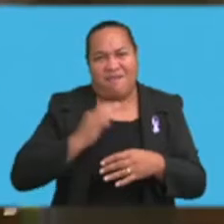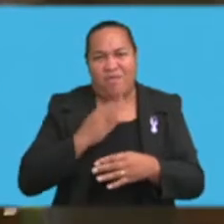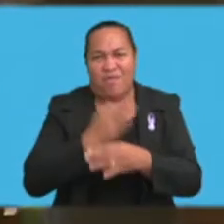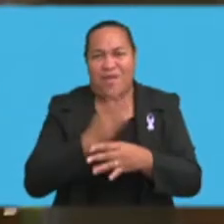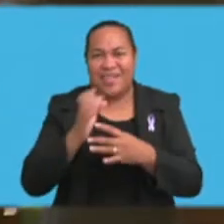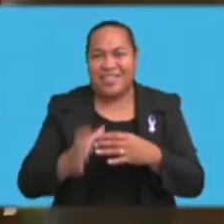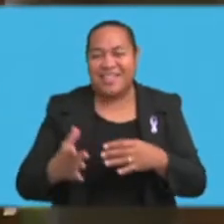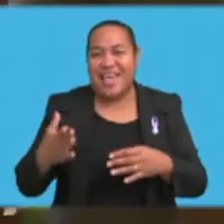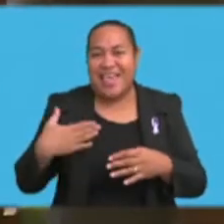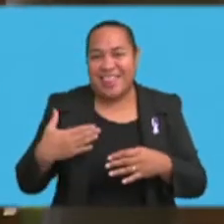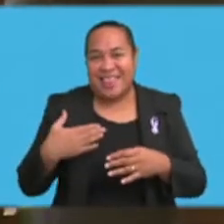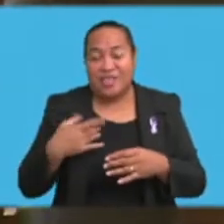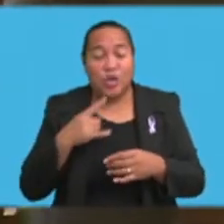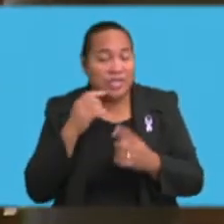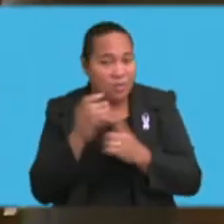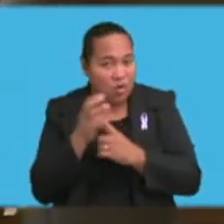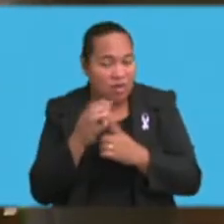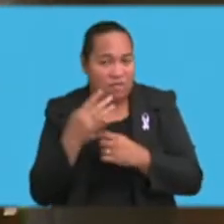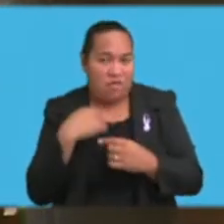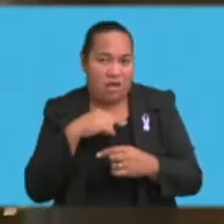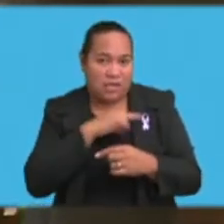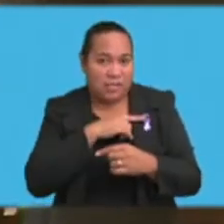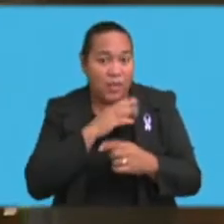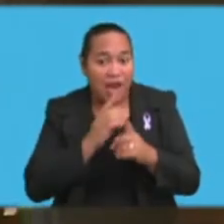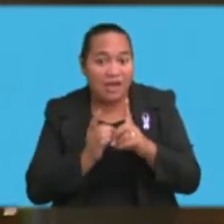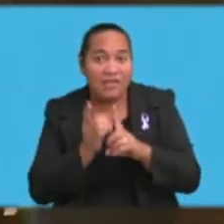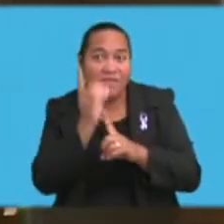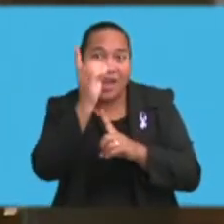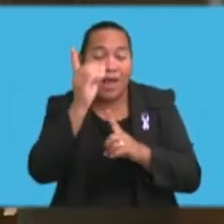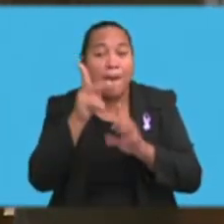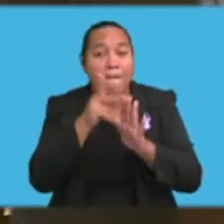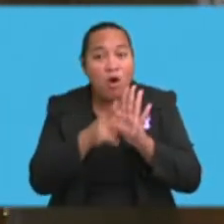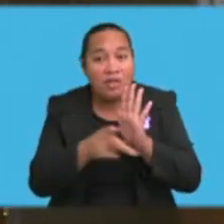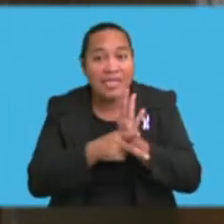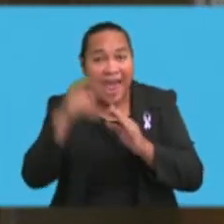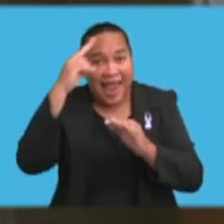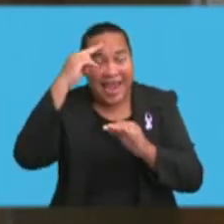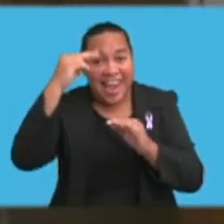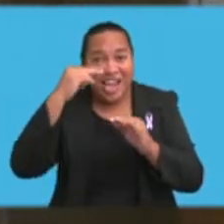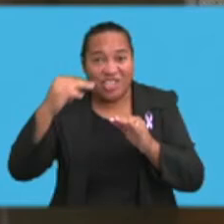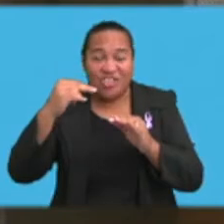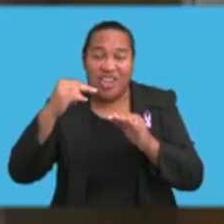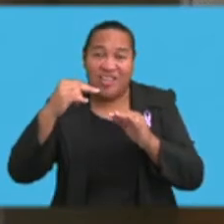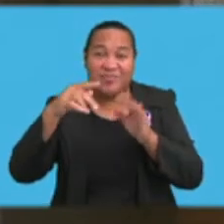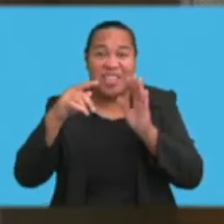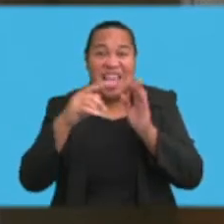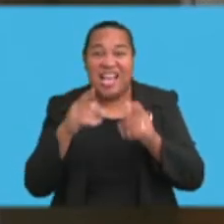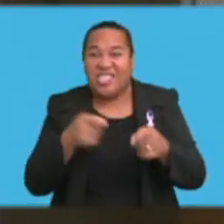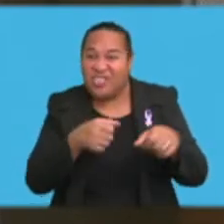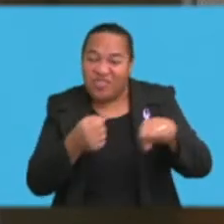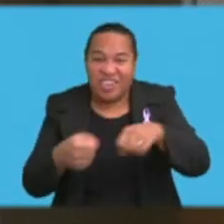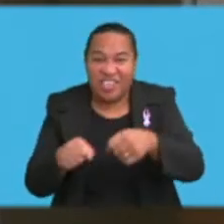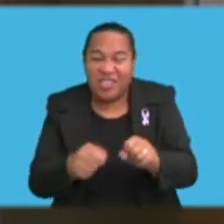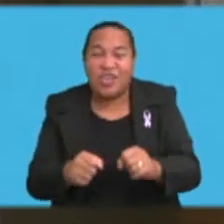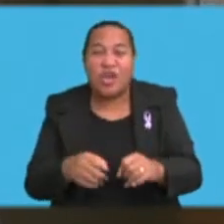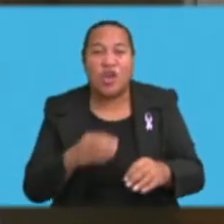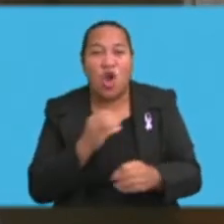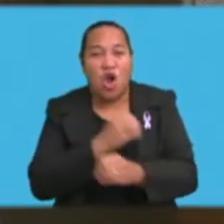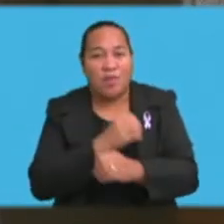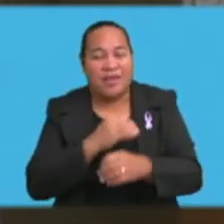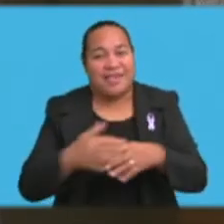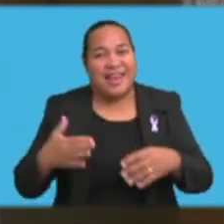We are now developing policies and programs on a national strategy on occupational health. Last